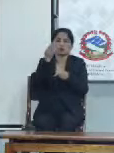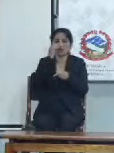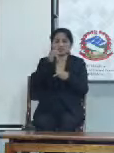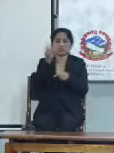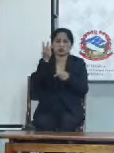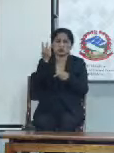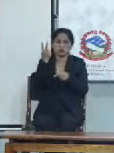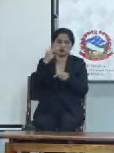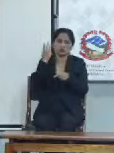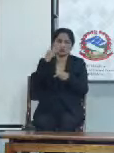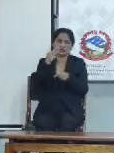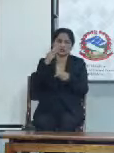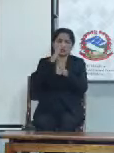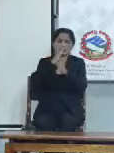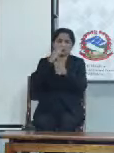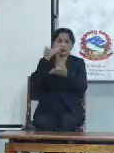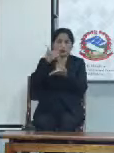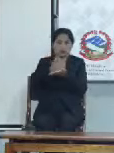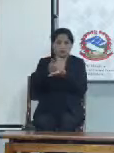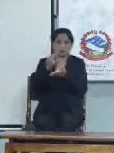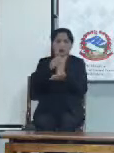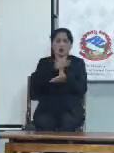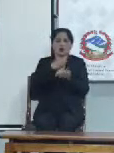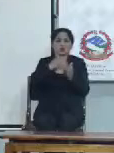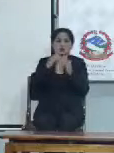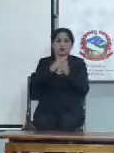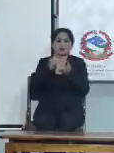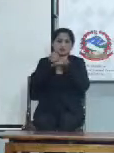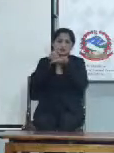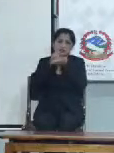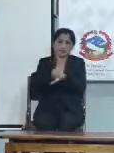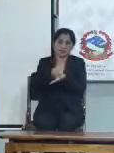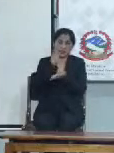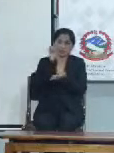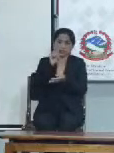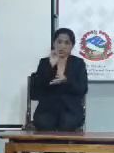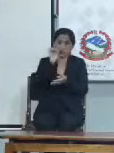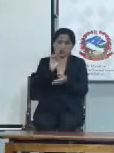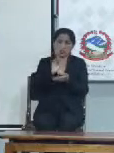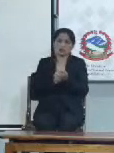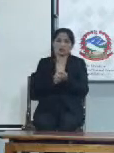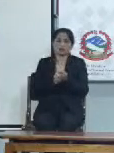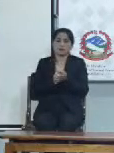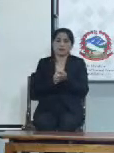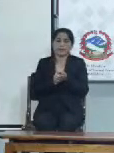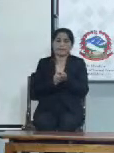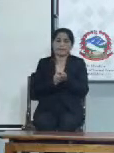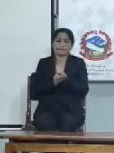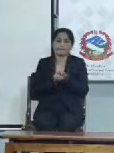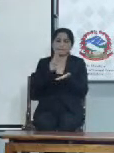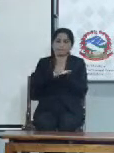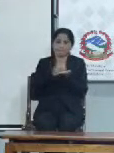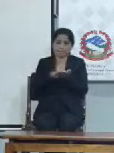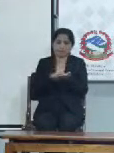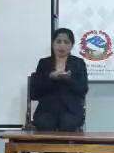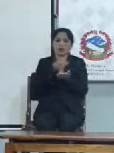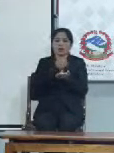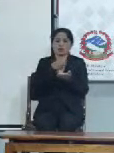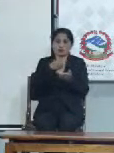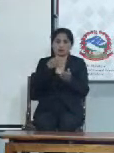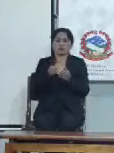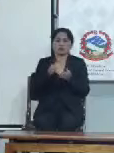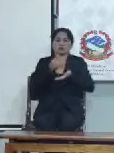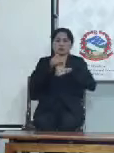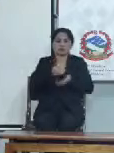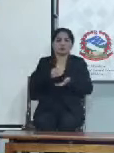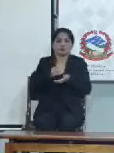to provide the delivery because it was a situation was not good. So we had to refer that,